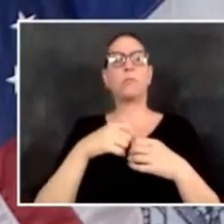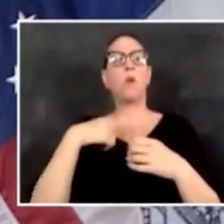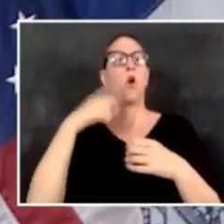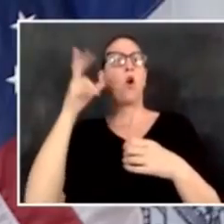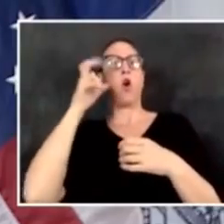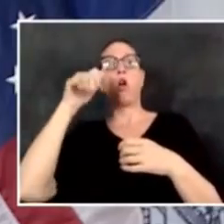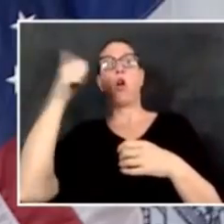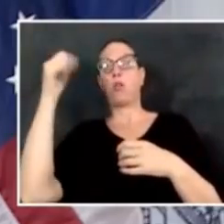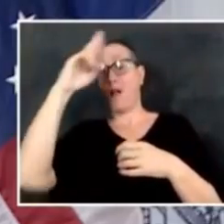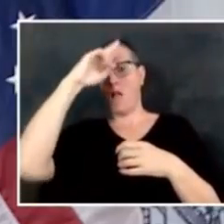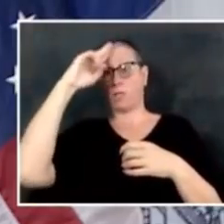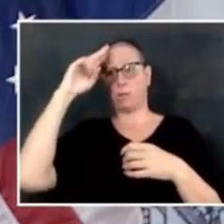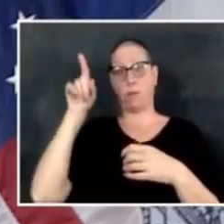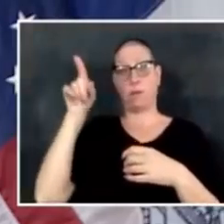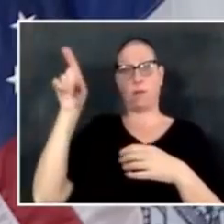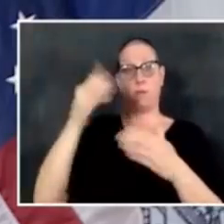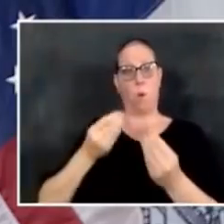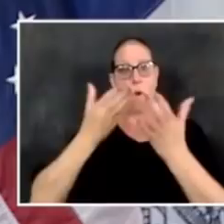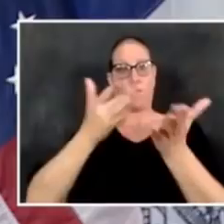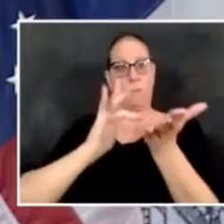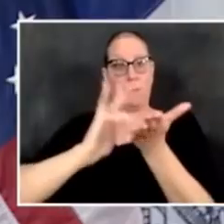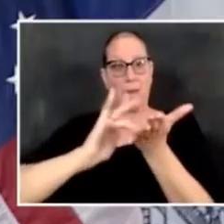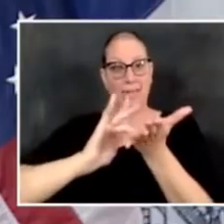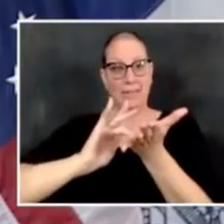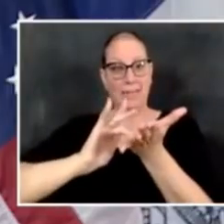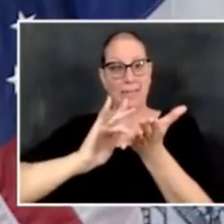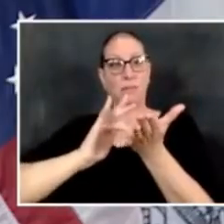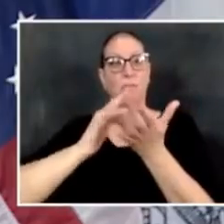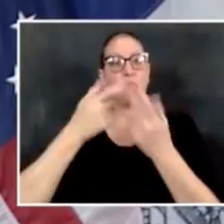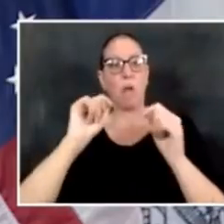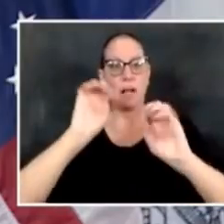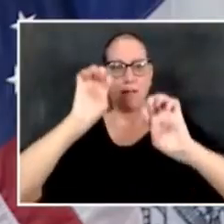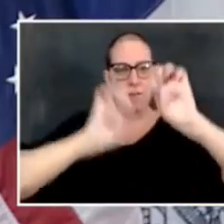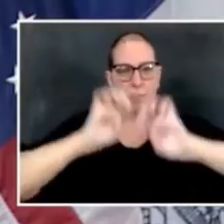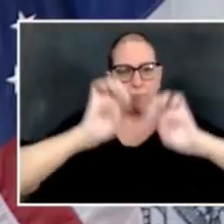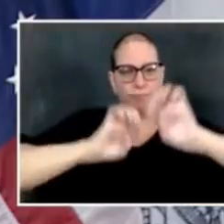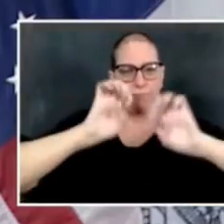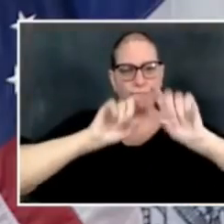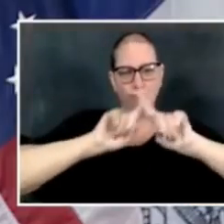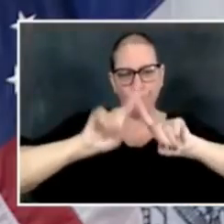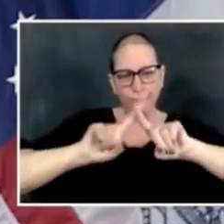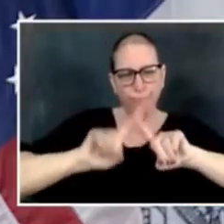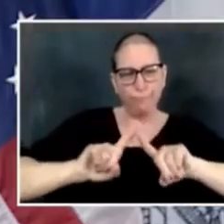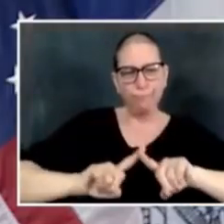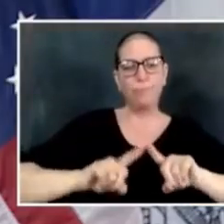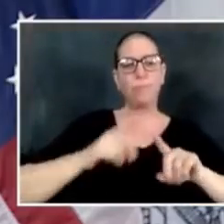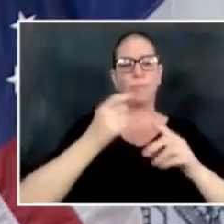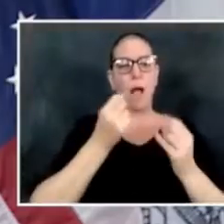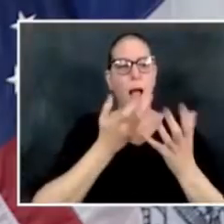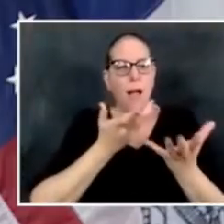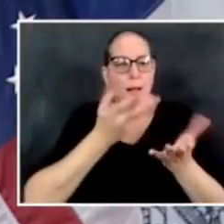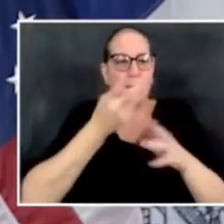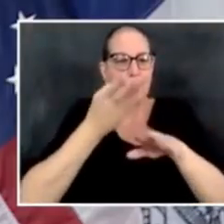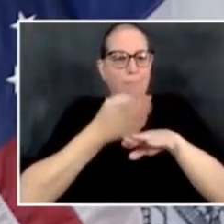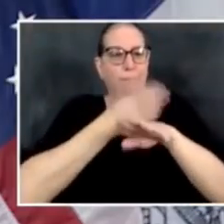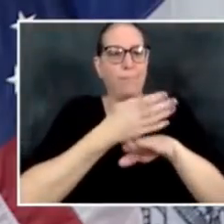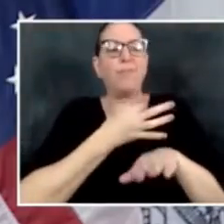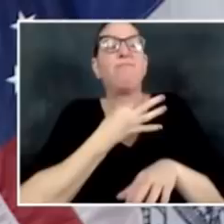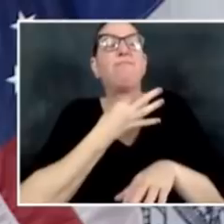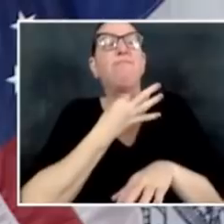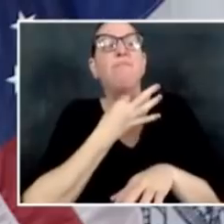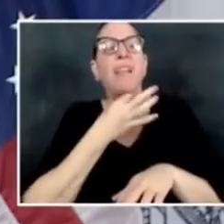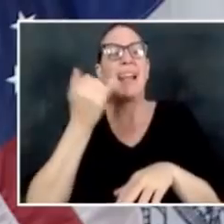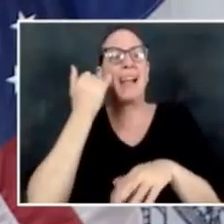recovered. And considering that a lot of what these critically ill patients are suffering is a result of their immune system's reactions to the